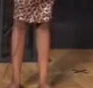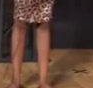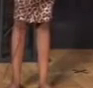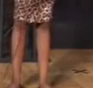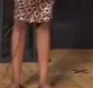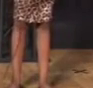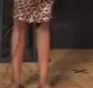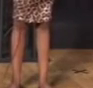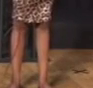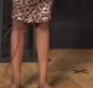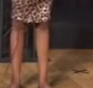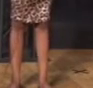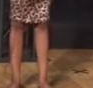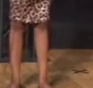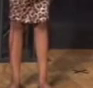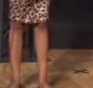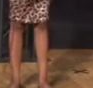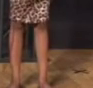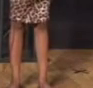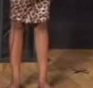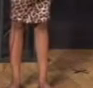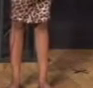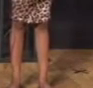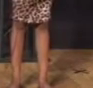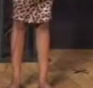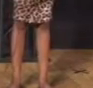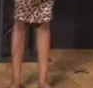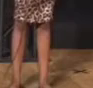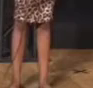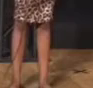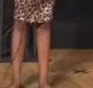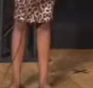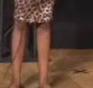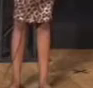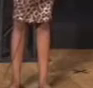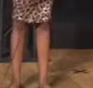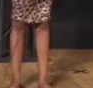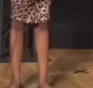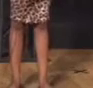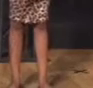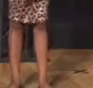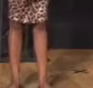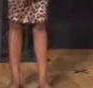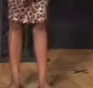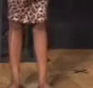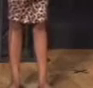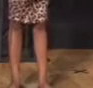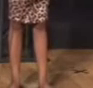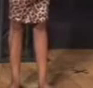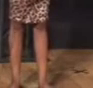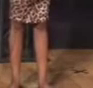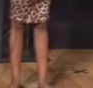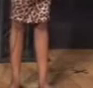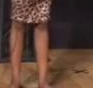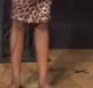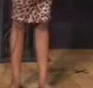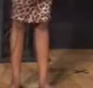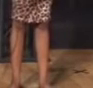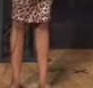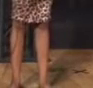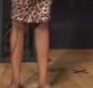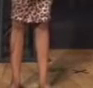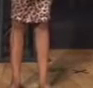All my days, oh yes, have been held, kept in your hand. Held by his hand, kept in his from